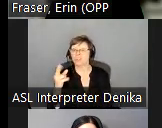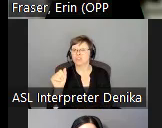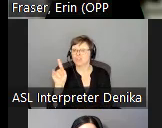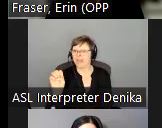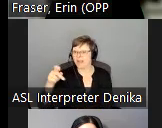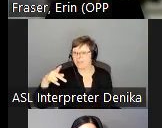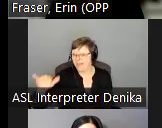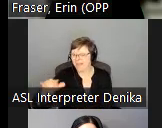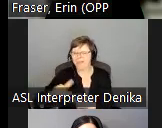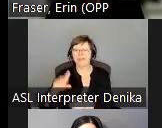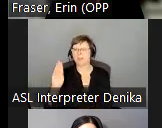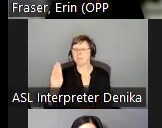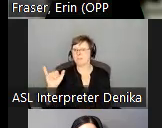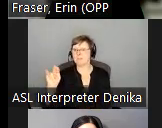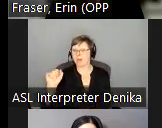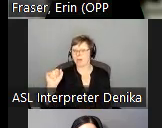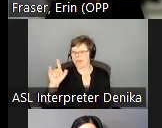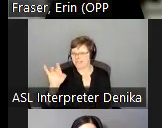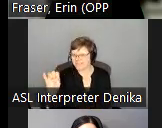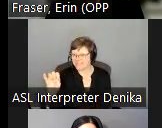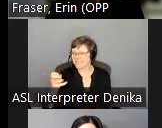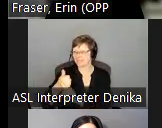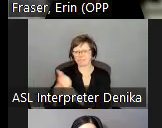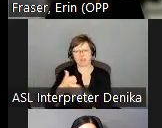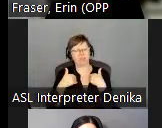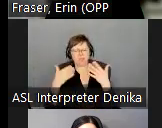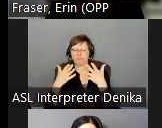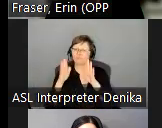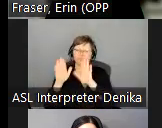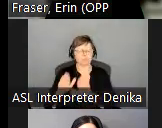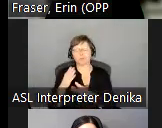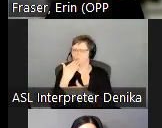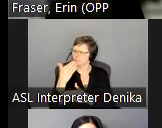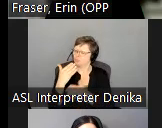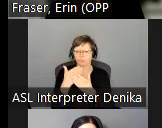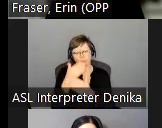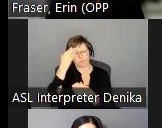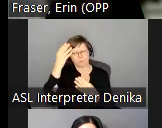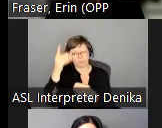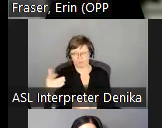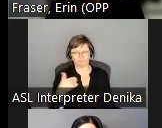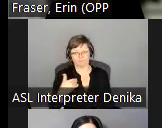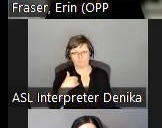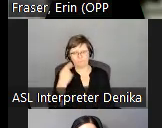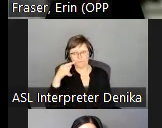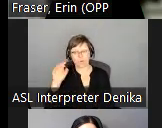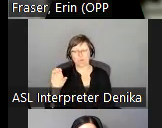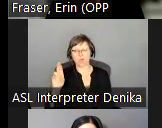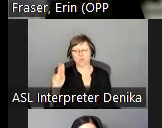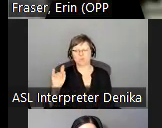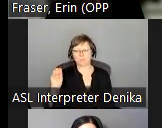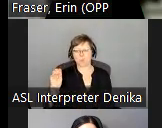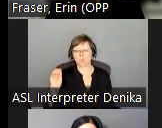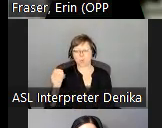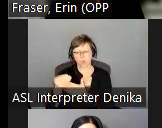or Binance, and they have very robust information on cryptocurrency education to the public. So I think that's where you should go first before